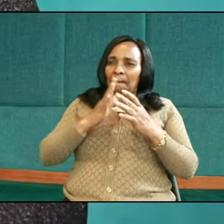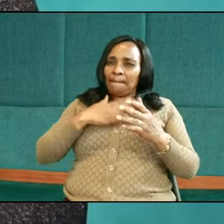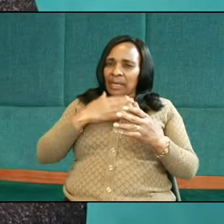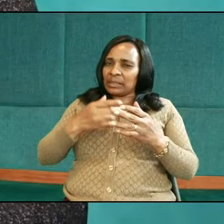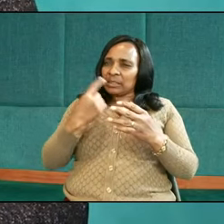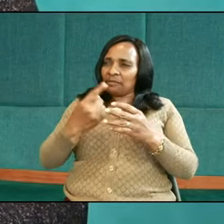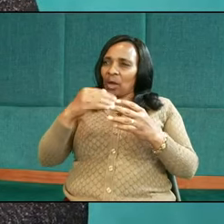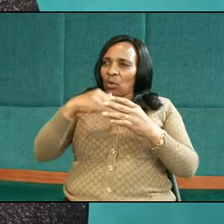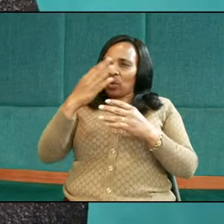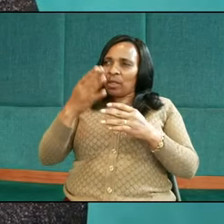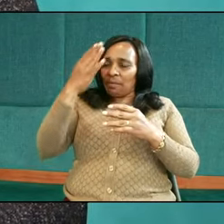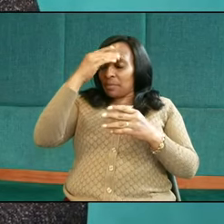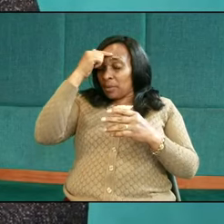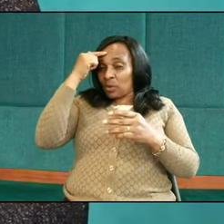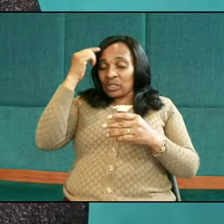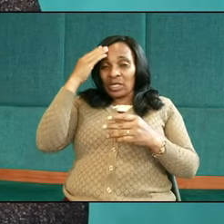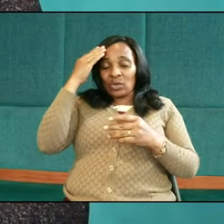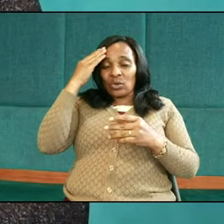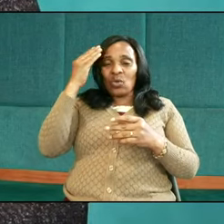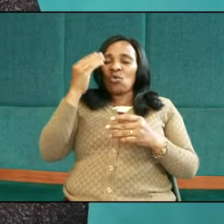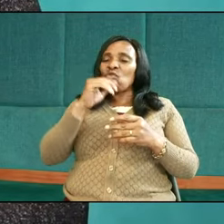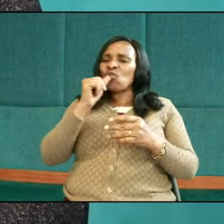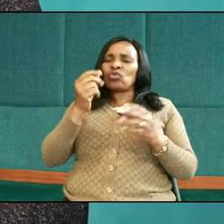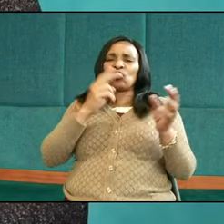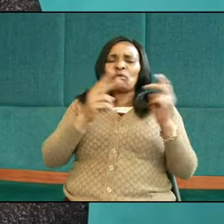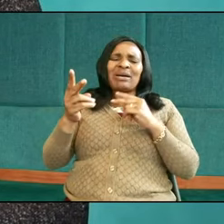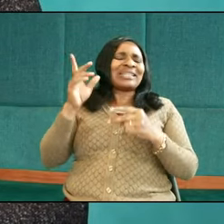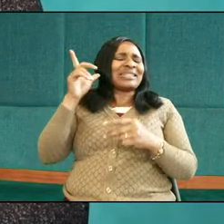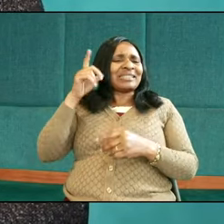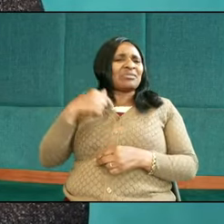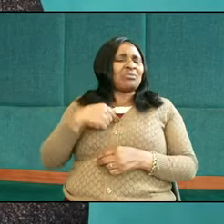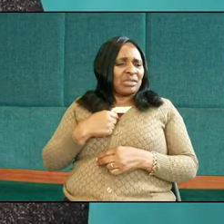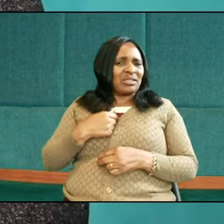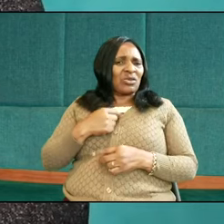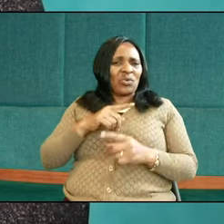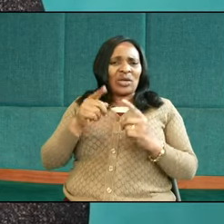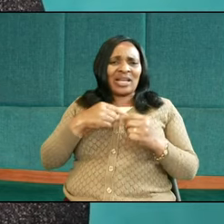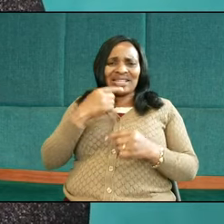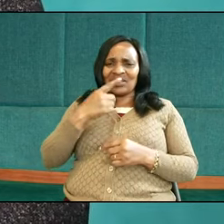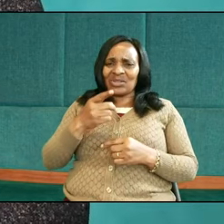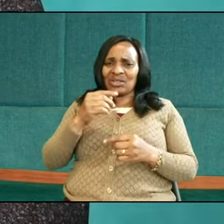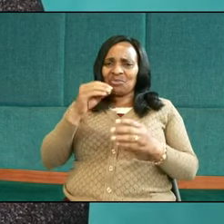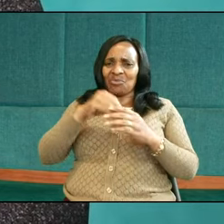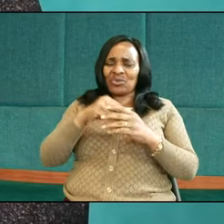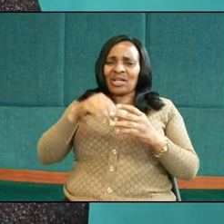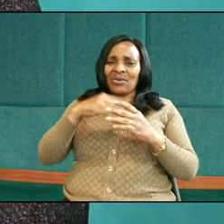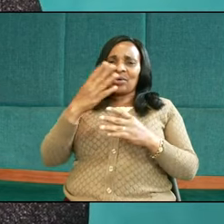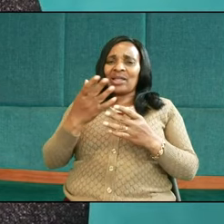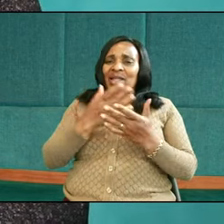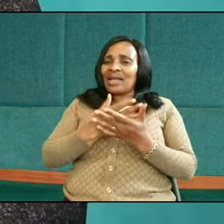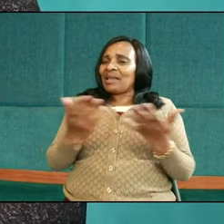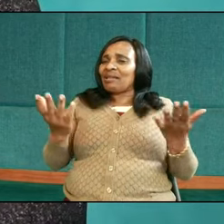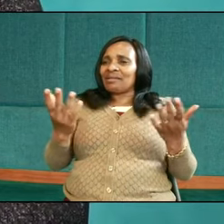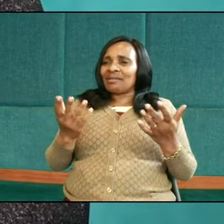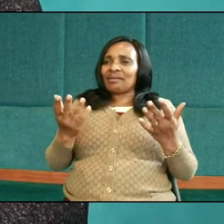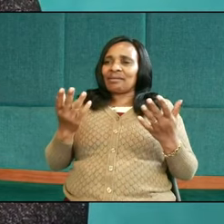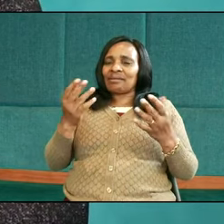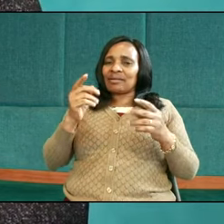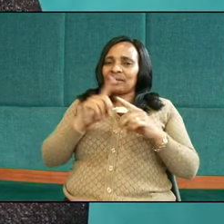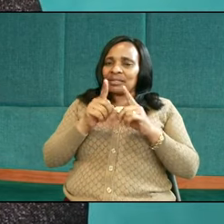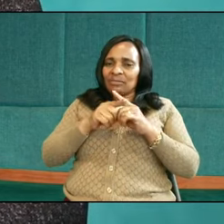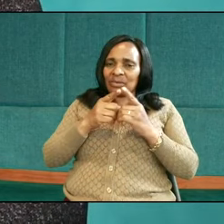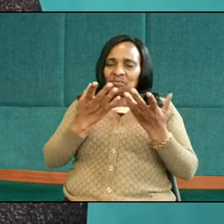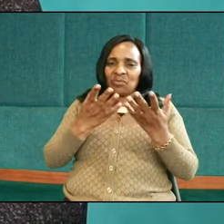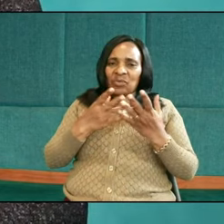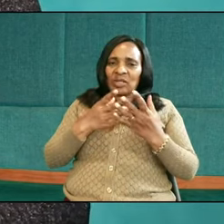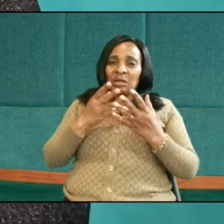drink, because I know they won't necessarily listen to me when I tell them, like, put it away or anything, like, starting to preach